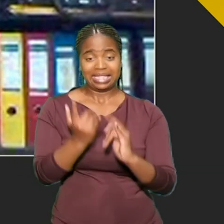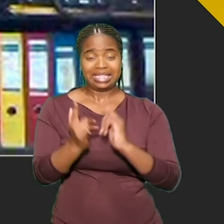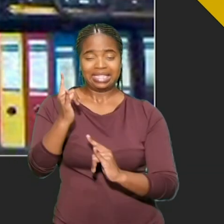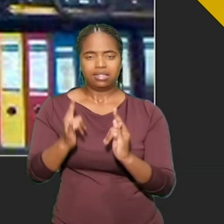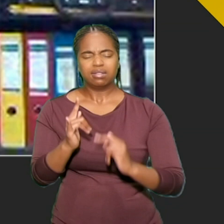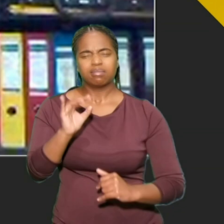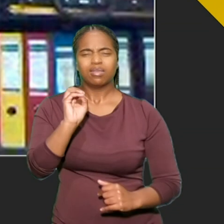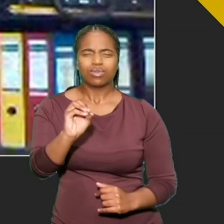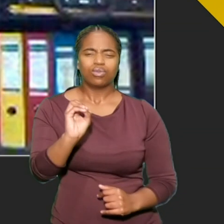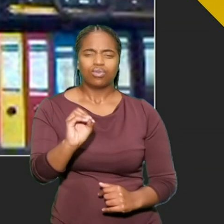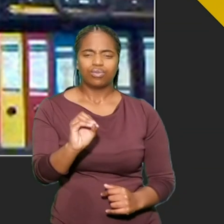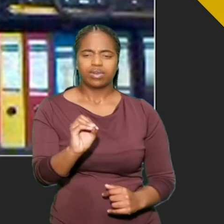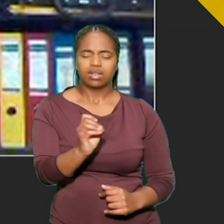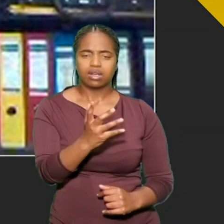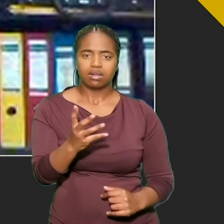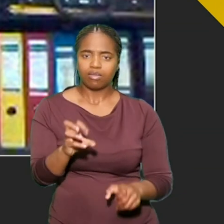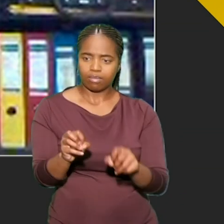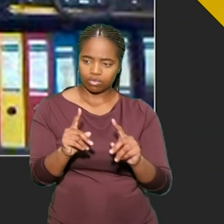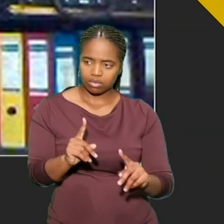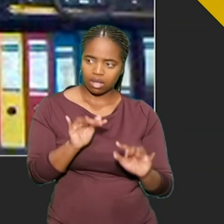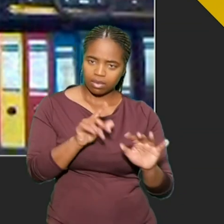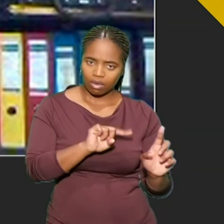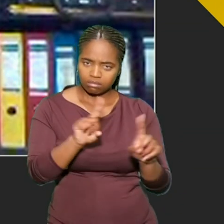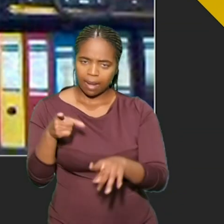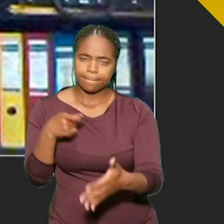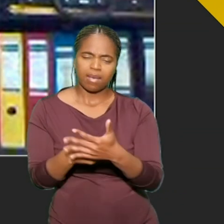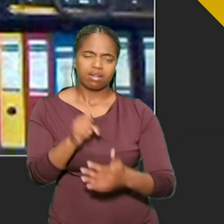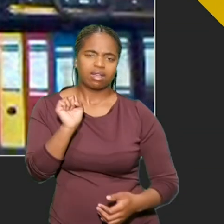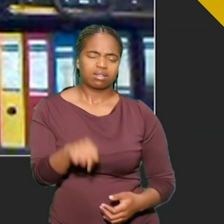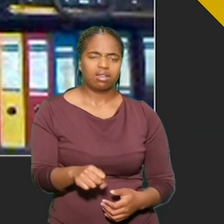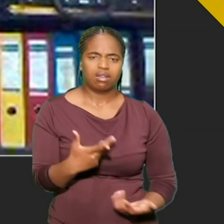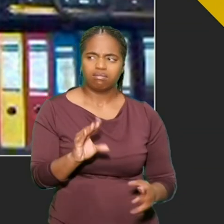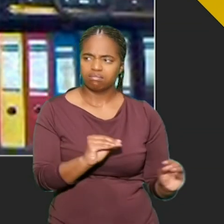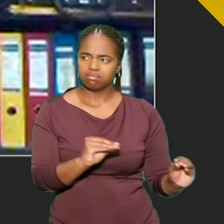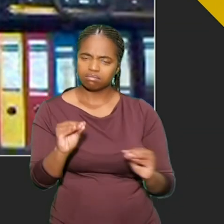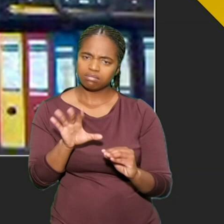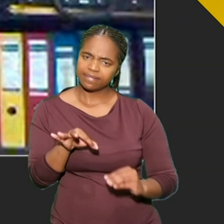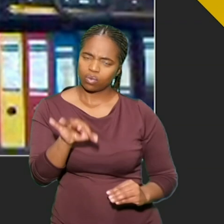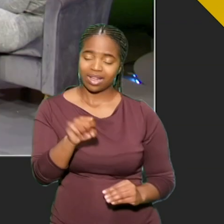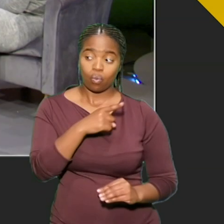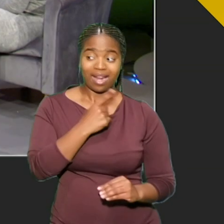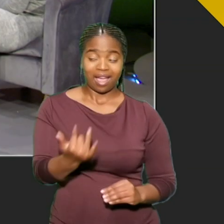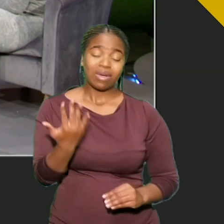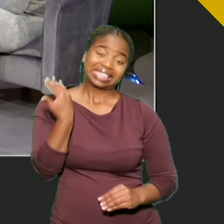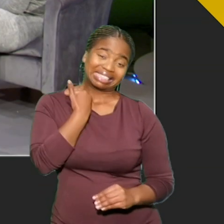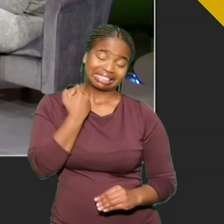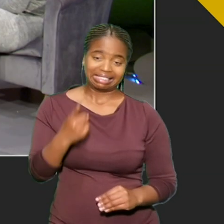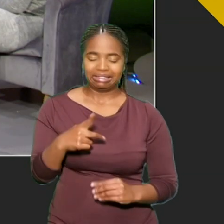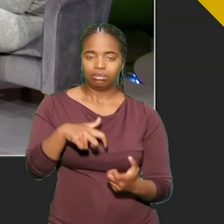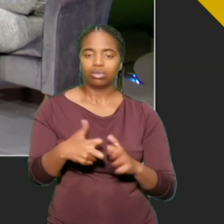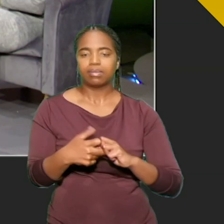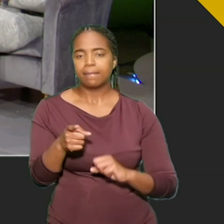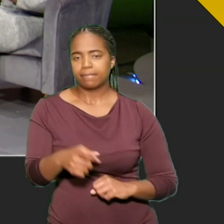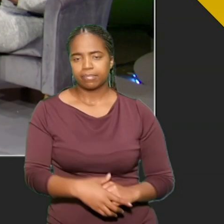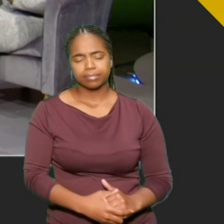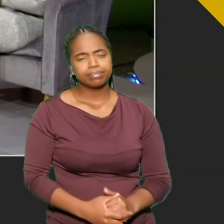khona amathuba okuthi abantu bakwazi ukuhlala khona and be able to afford to live in town. This is a big problem.